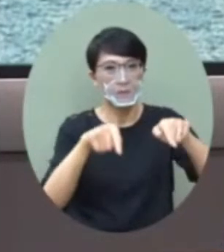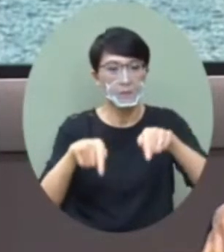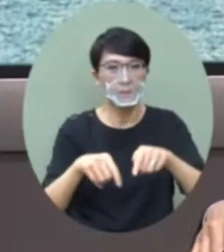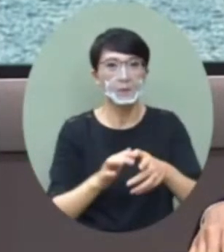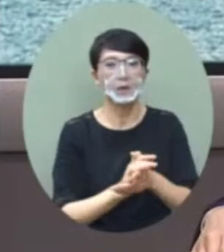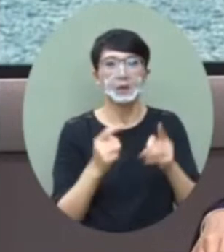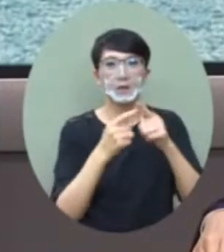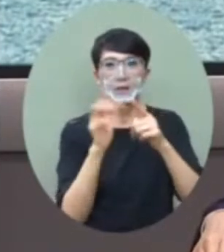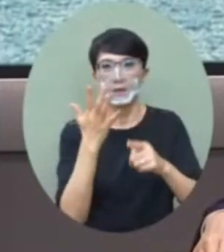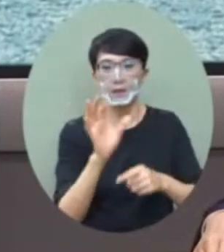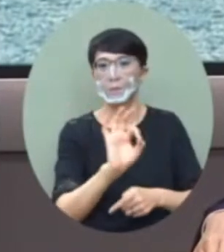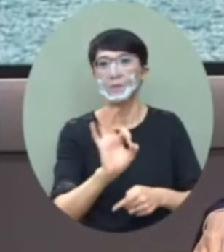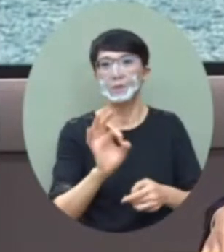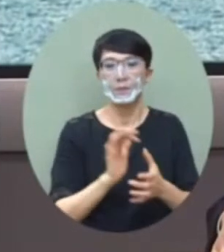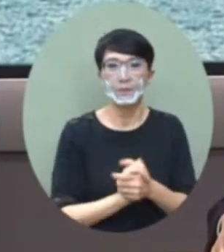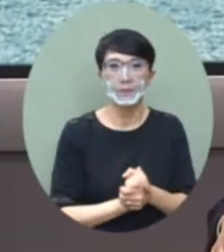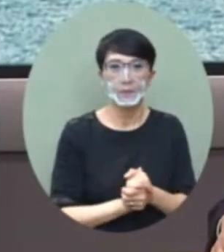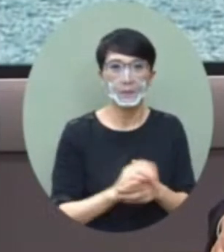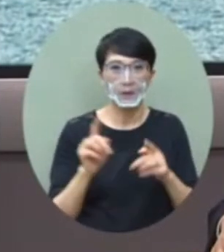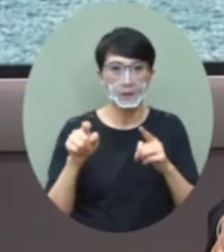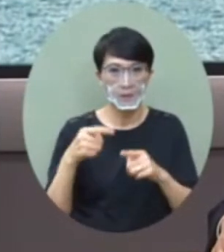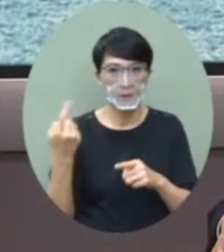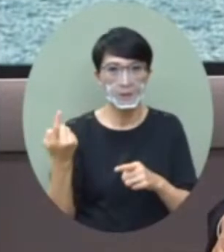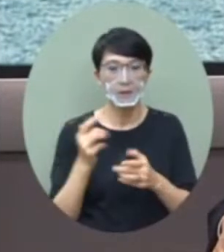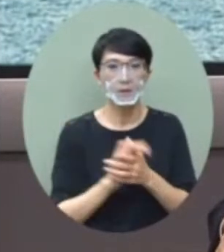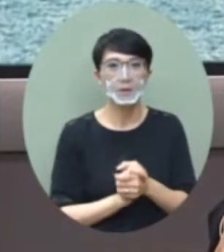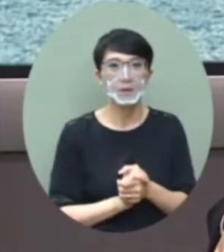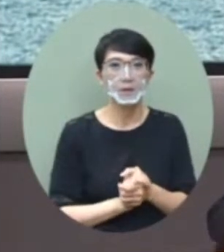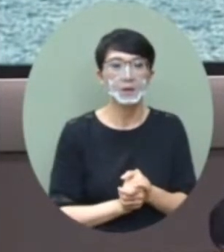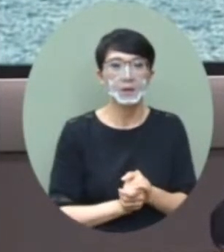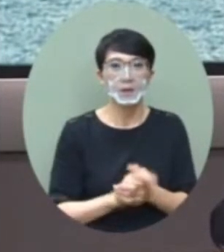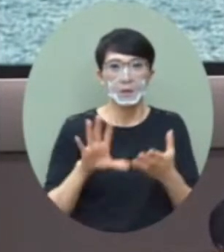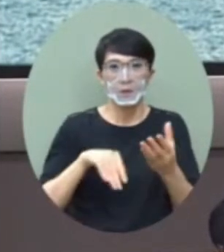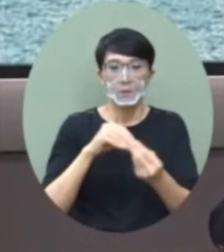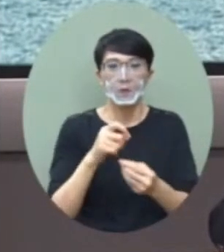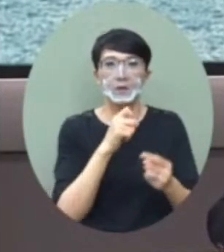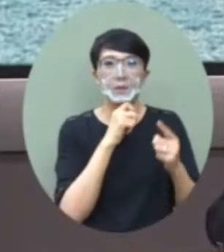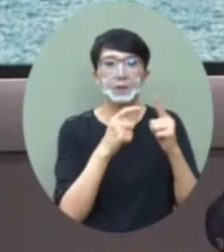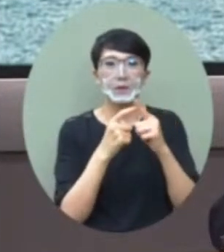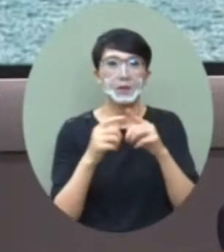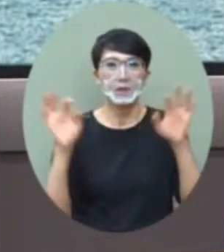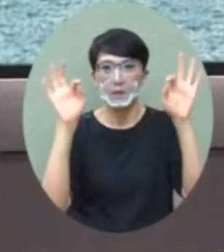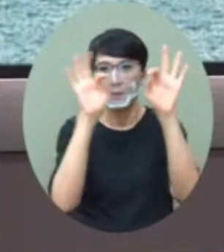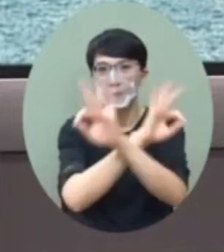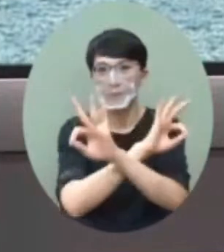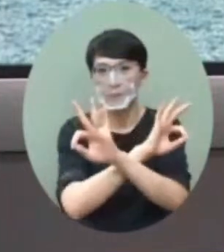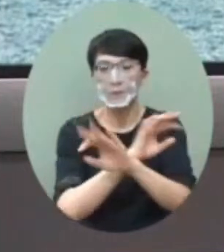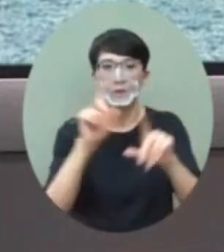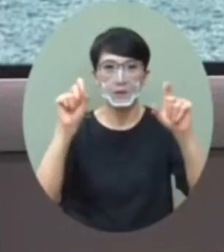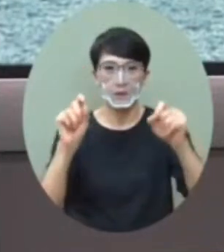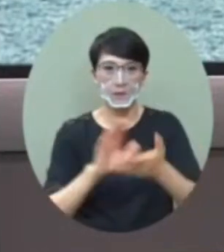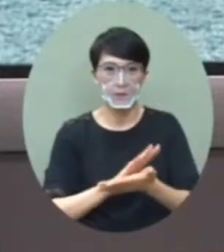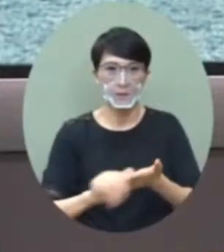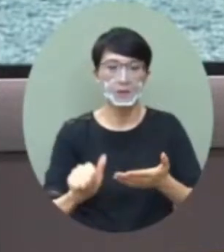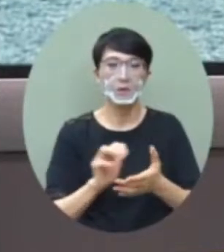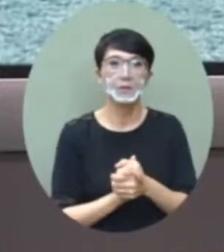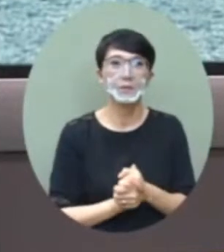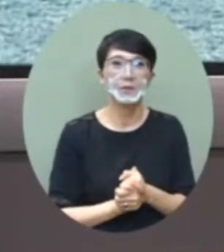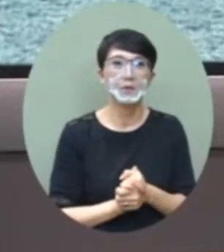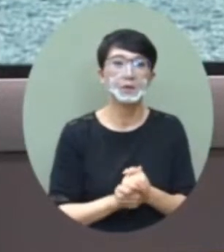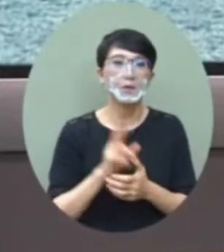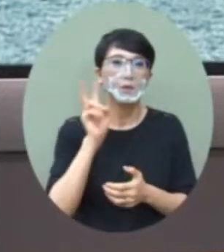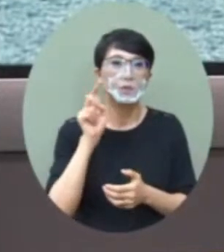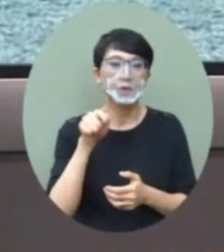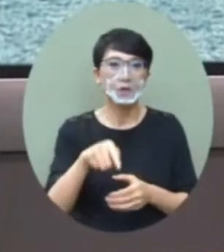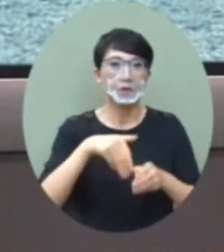link. And after clicking on the link, the applicant would have to upload their Hong Kong identity card copy and